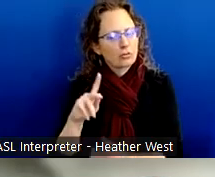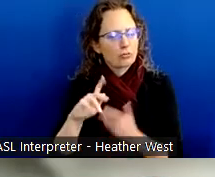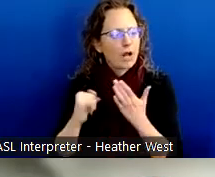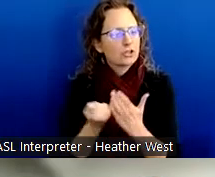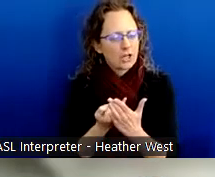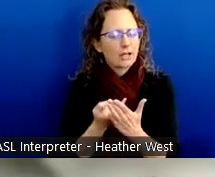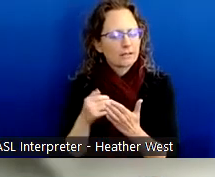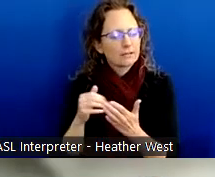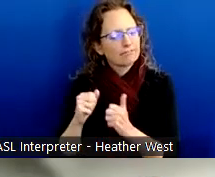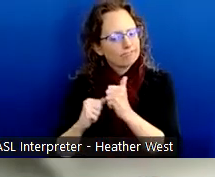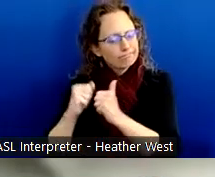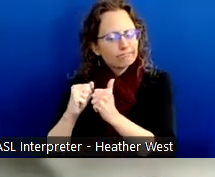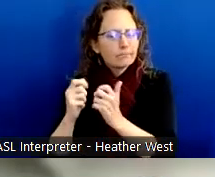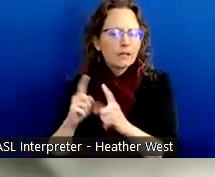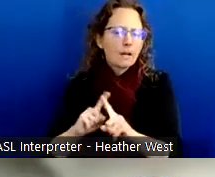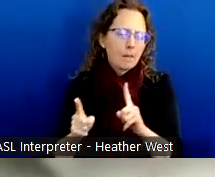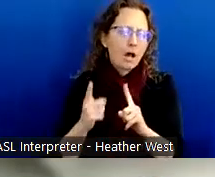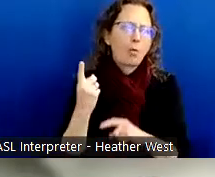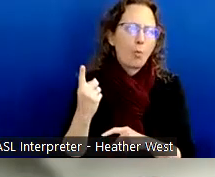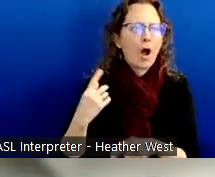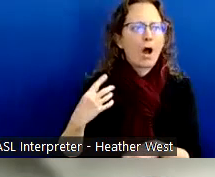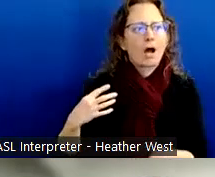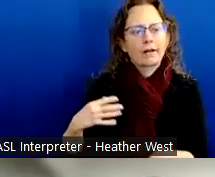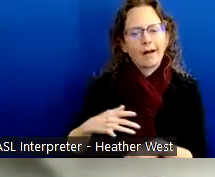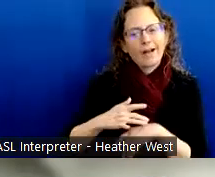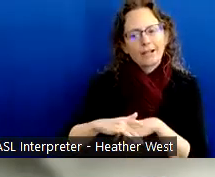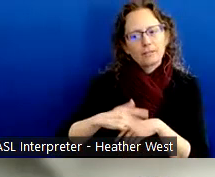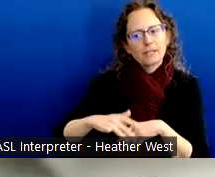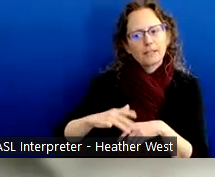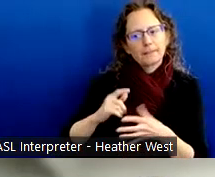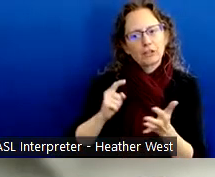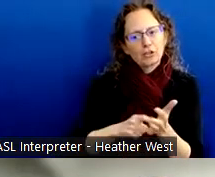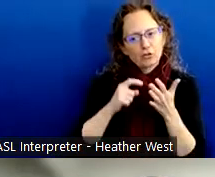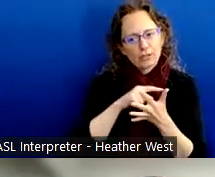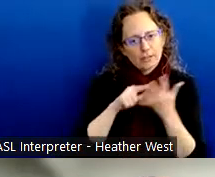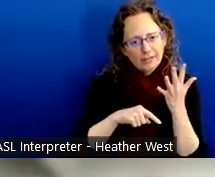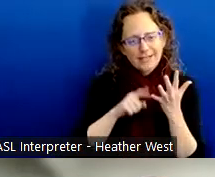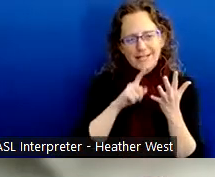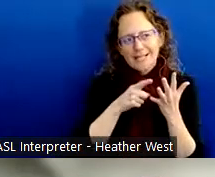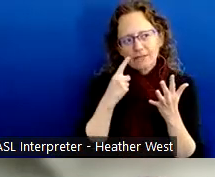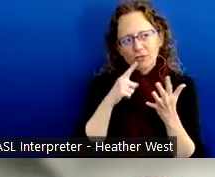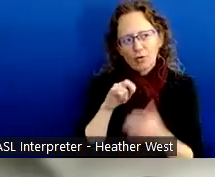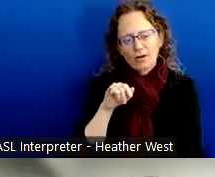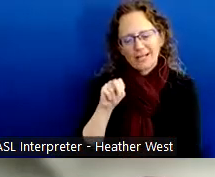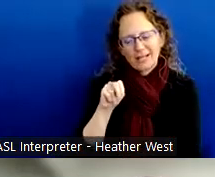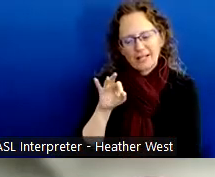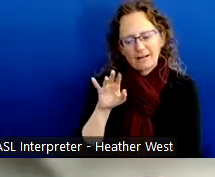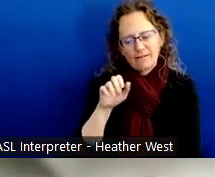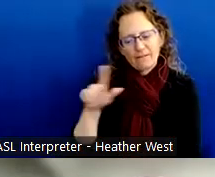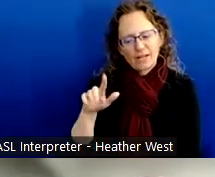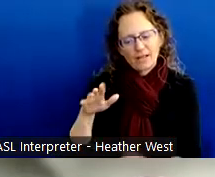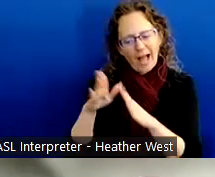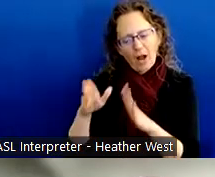know that one of the eligibility criteria is to accelerate infill housing. So maybe that's more